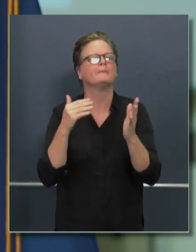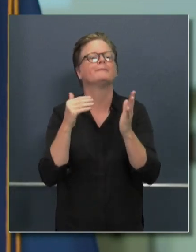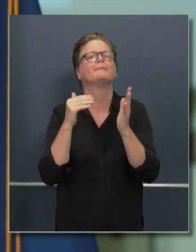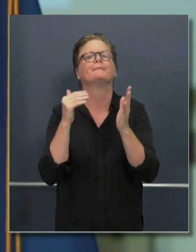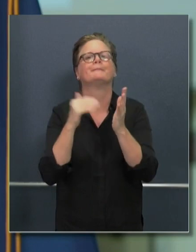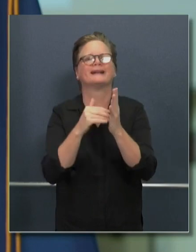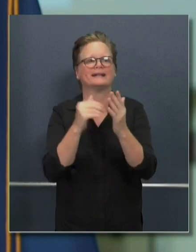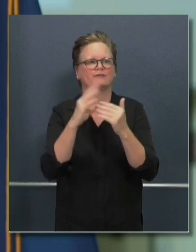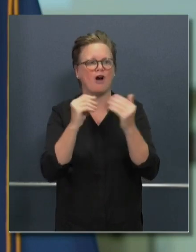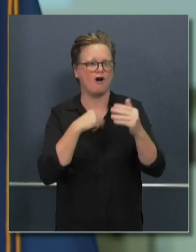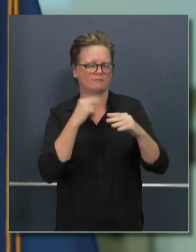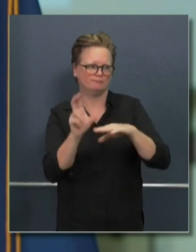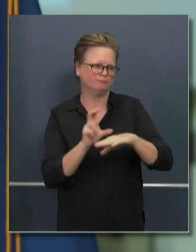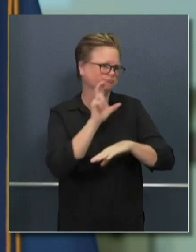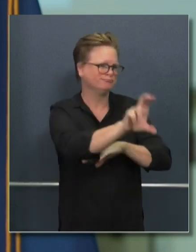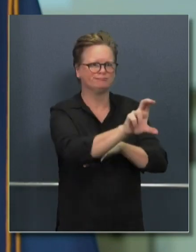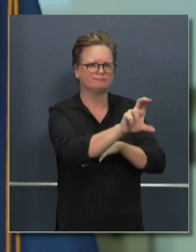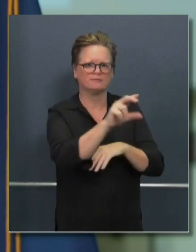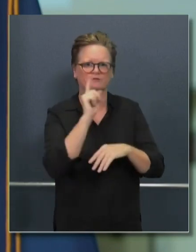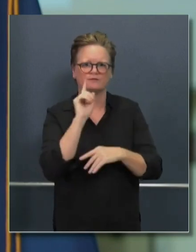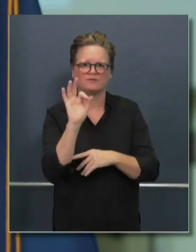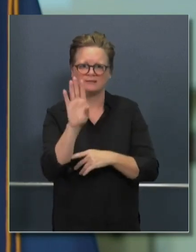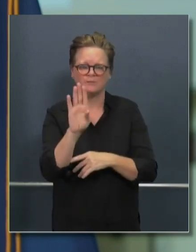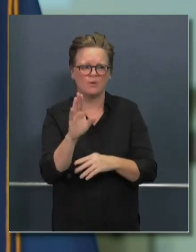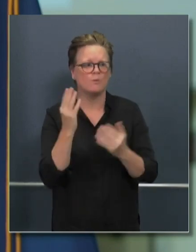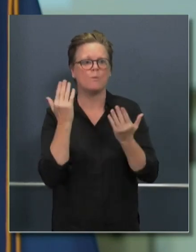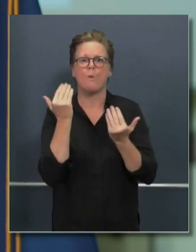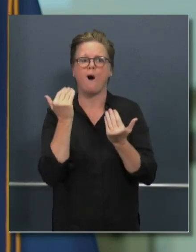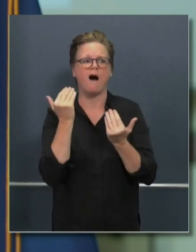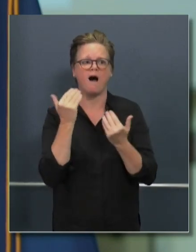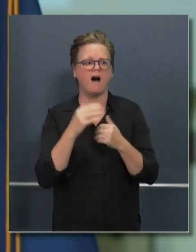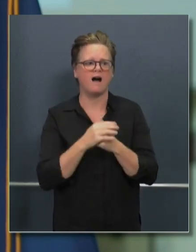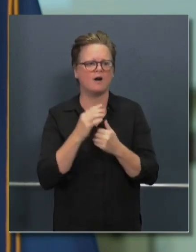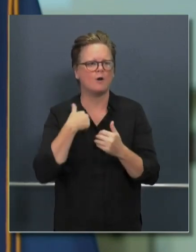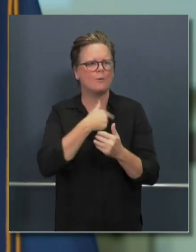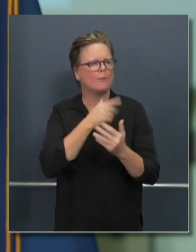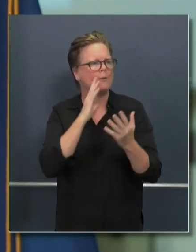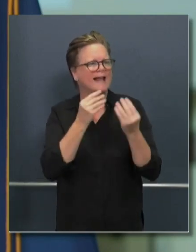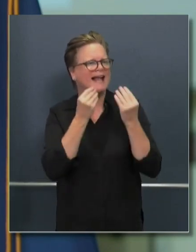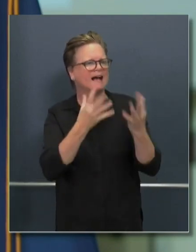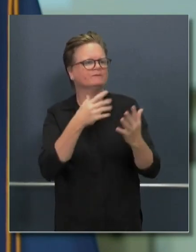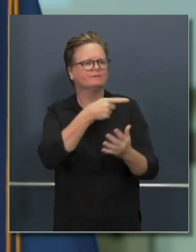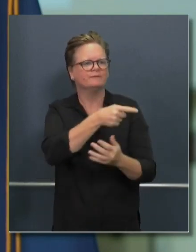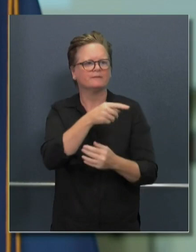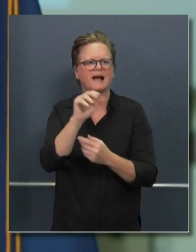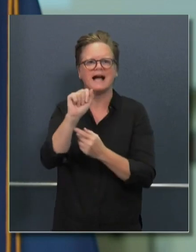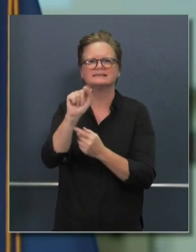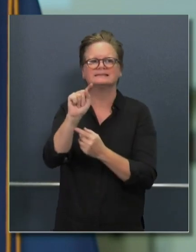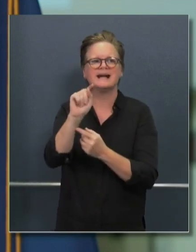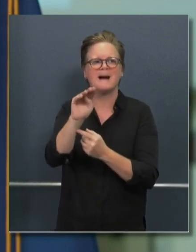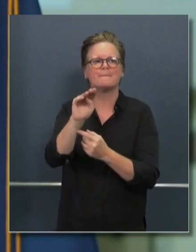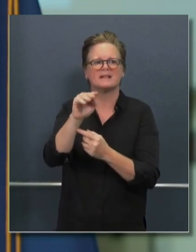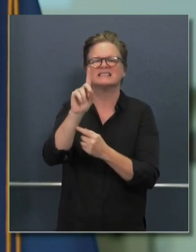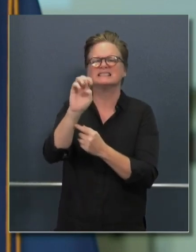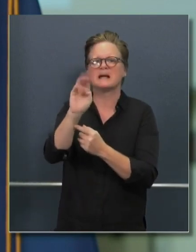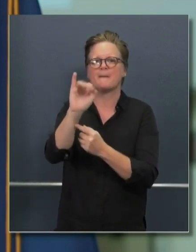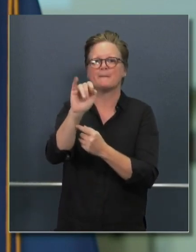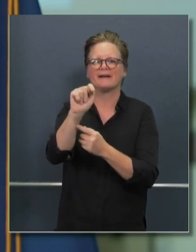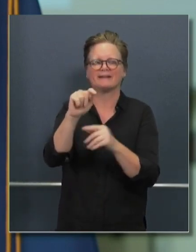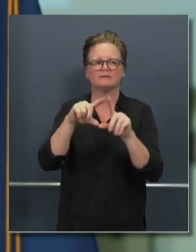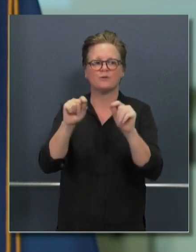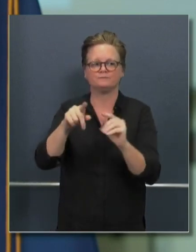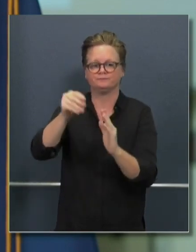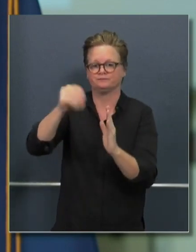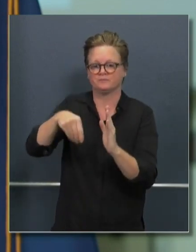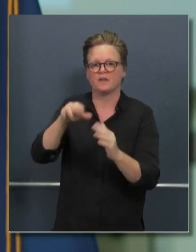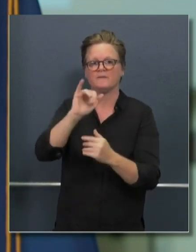going to provide debit cards and providing $500 of cash to these frontline employees that put everything on the